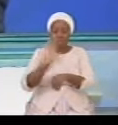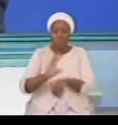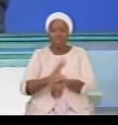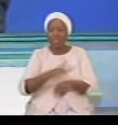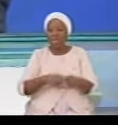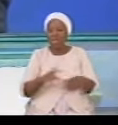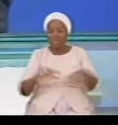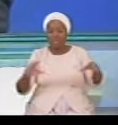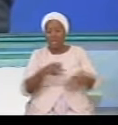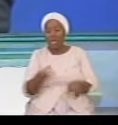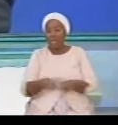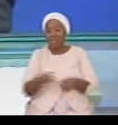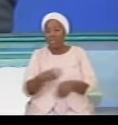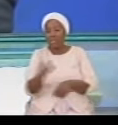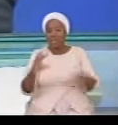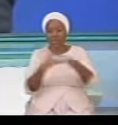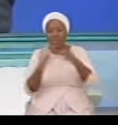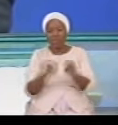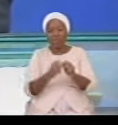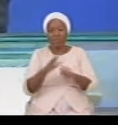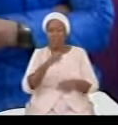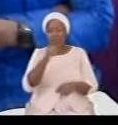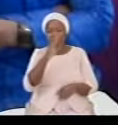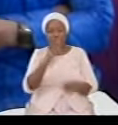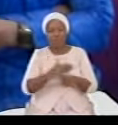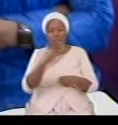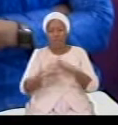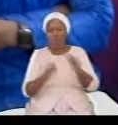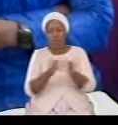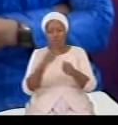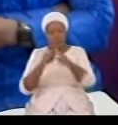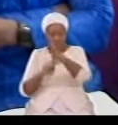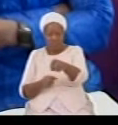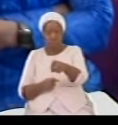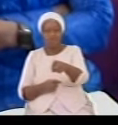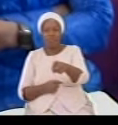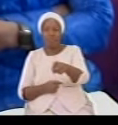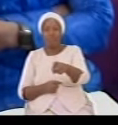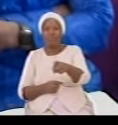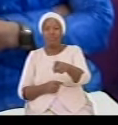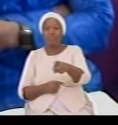united together, will not be complete without you?